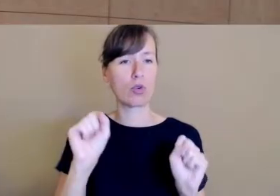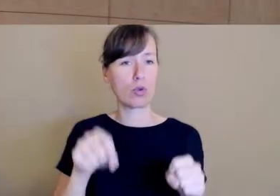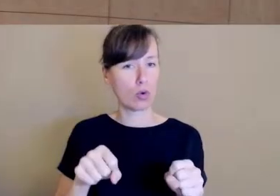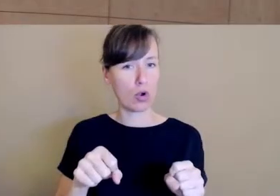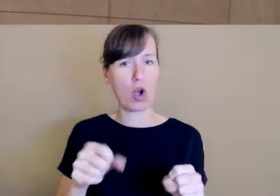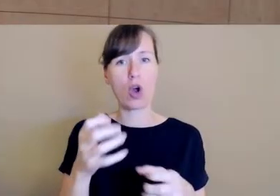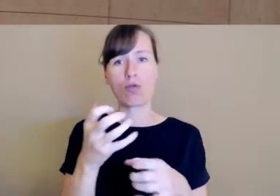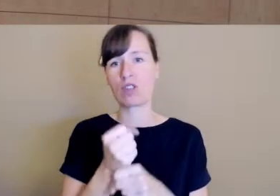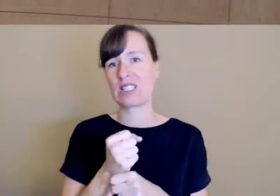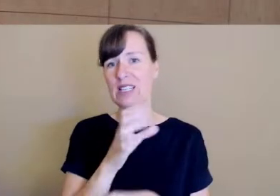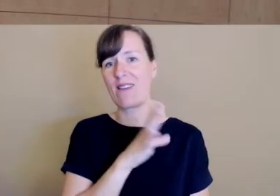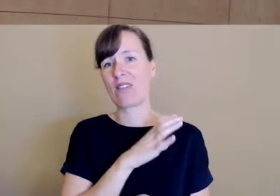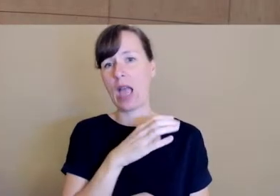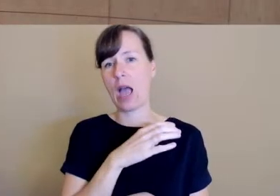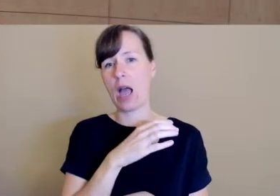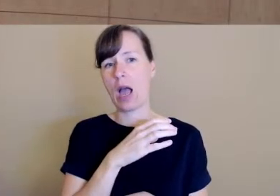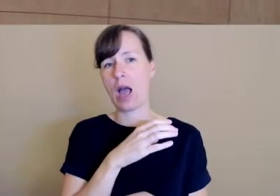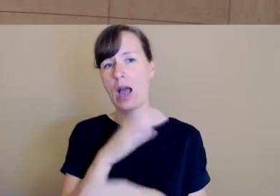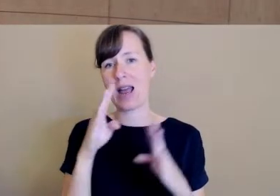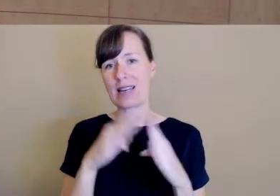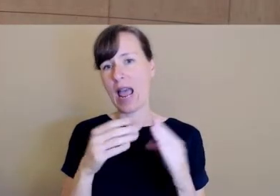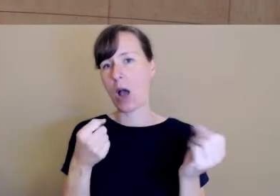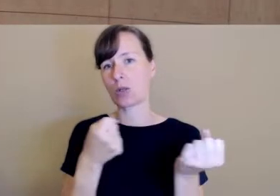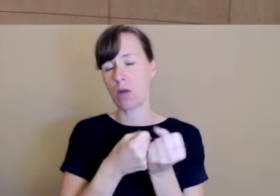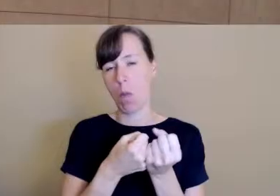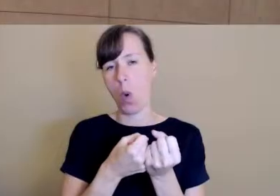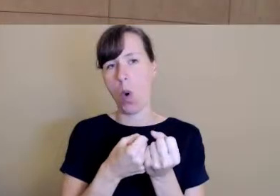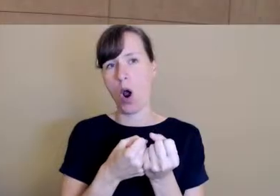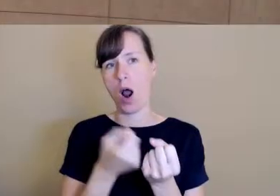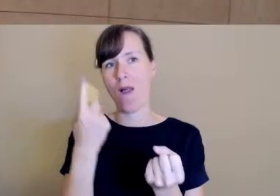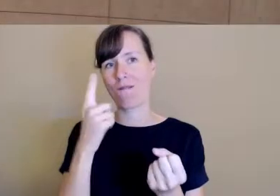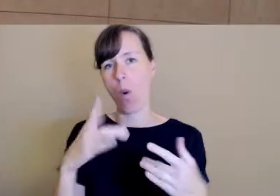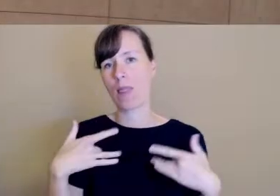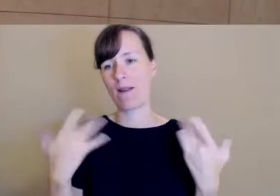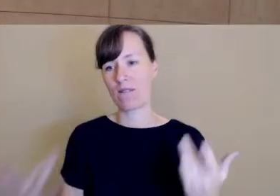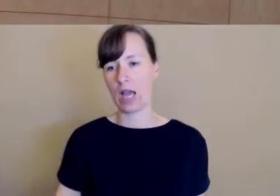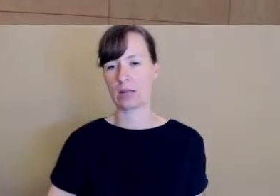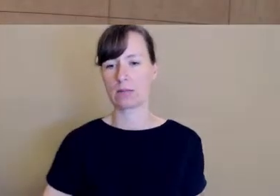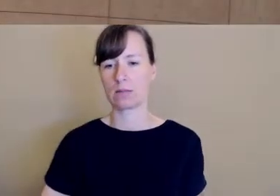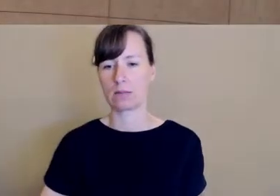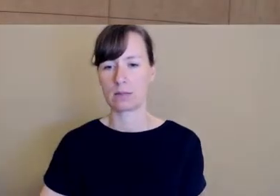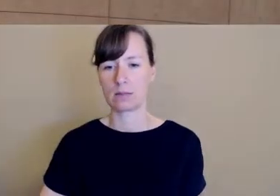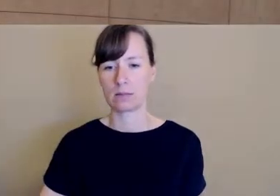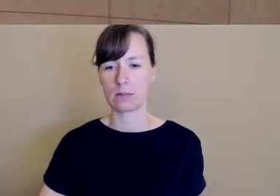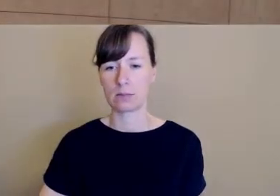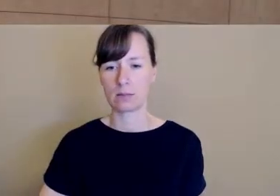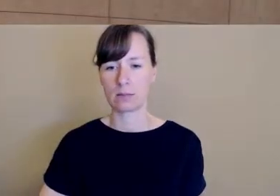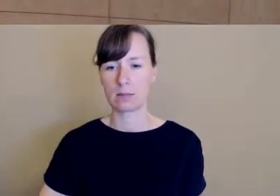receive town support for the event.